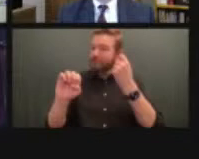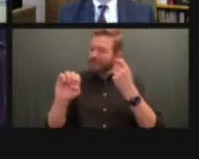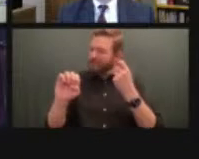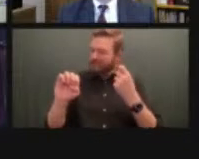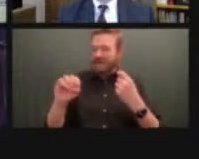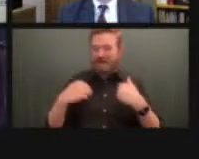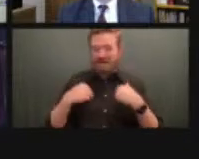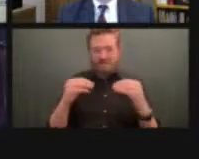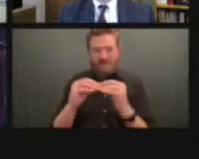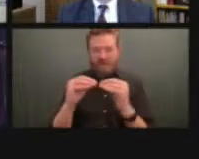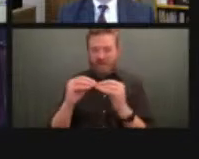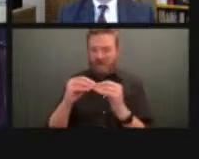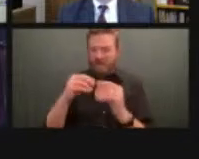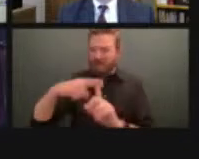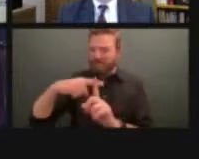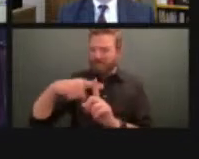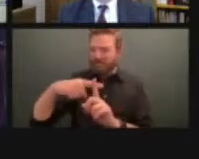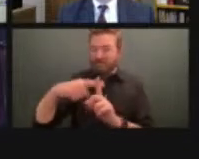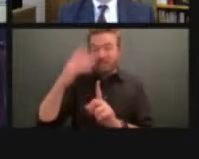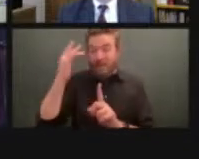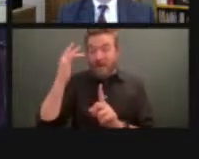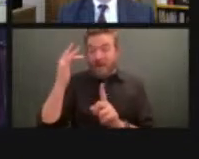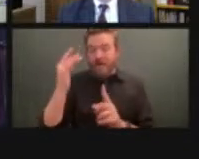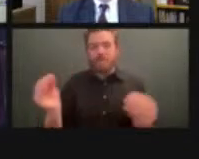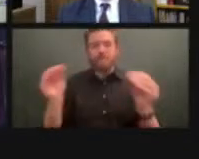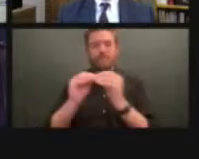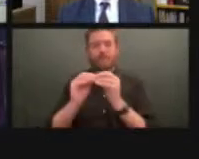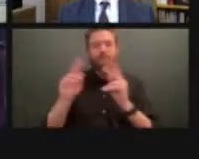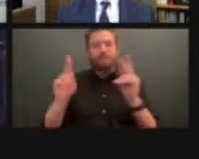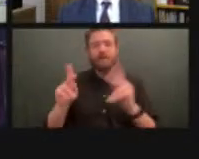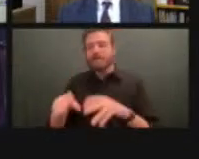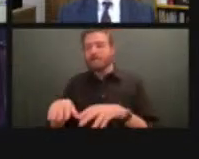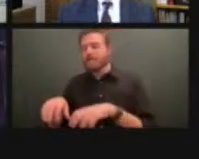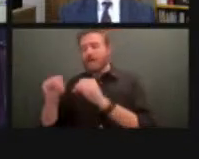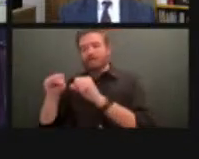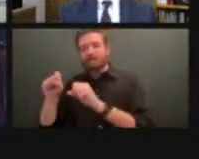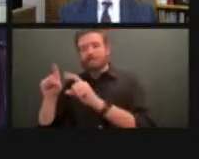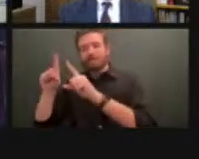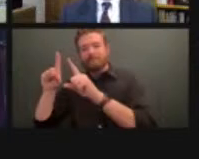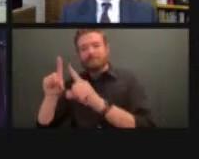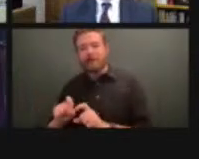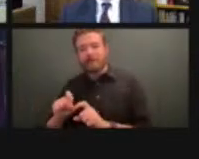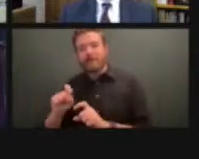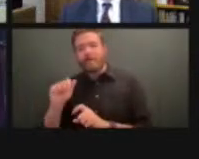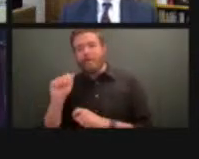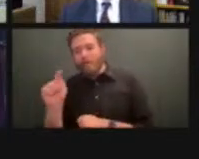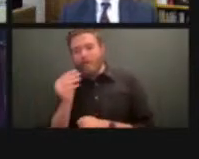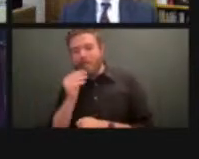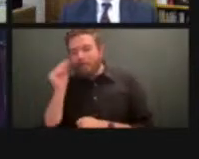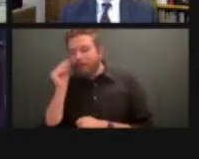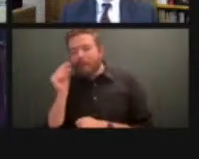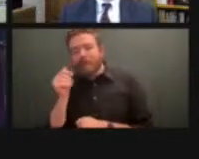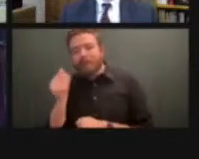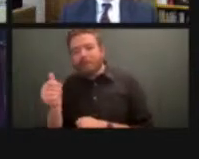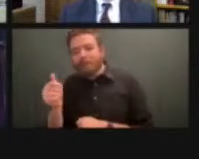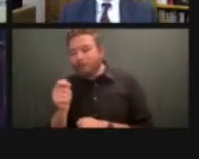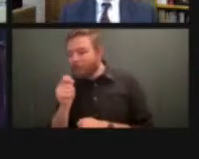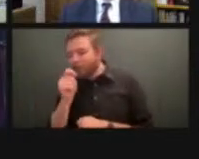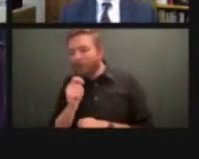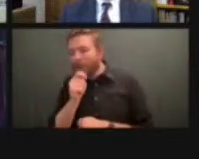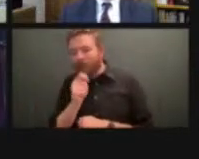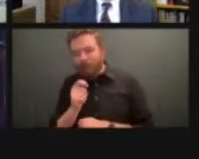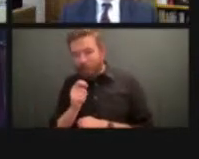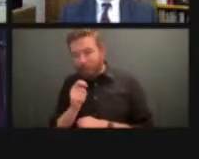rather, testing positive through at-home test kits are not reporting their test results to local health authorities. So look at